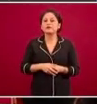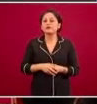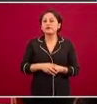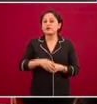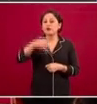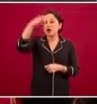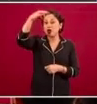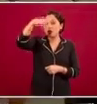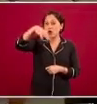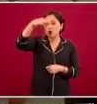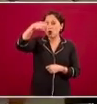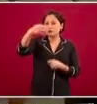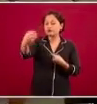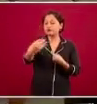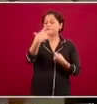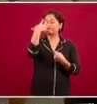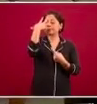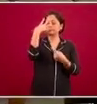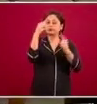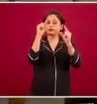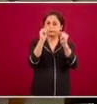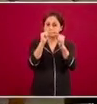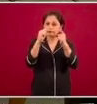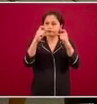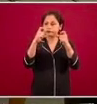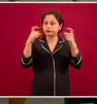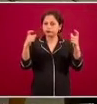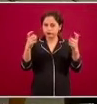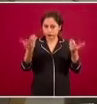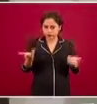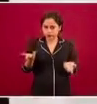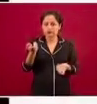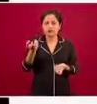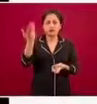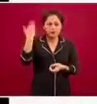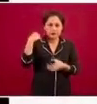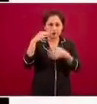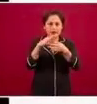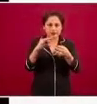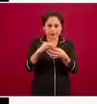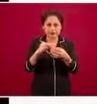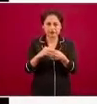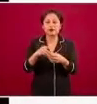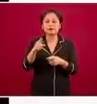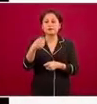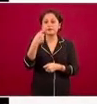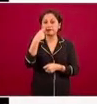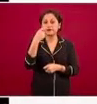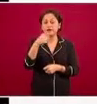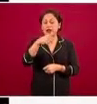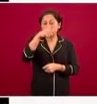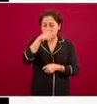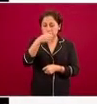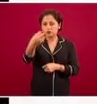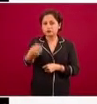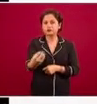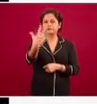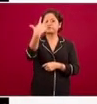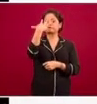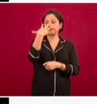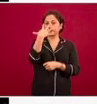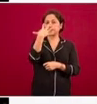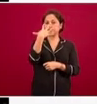our eyes, our hands. There are large, medium, and small droplets. There